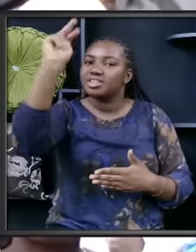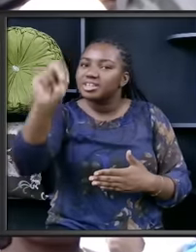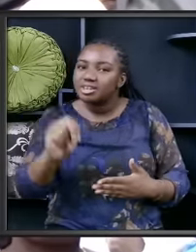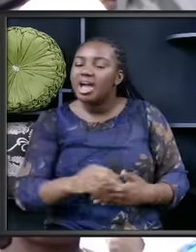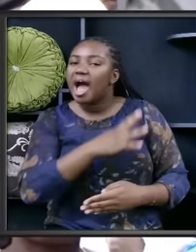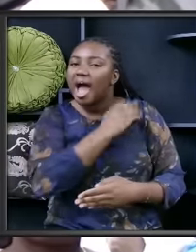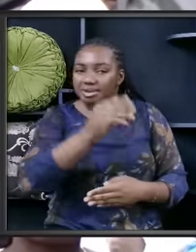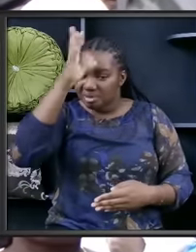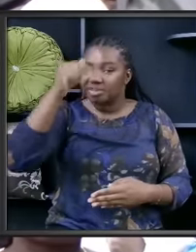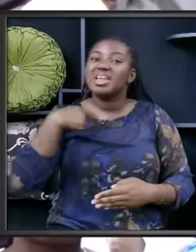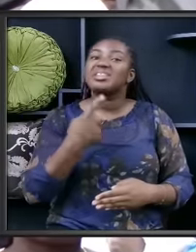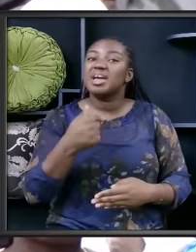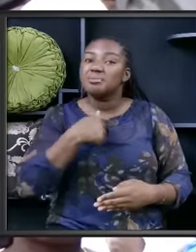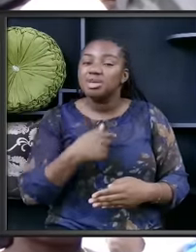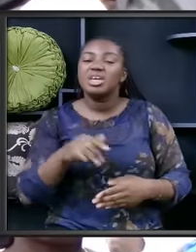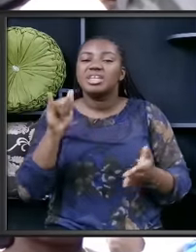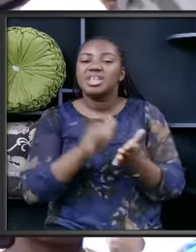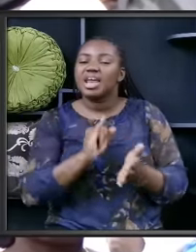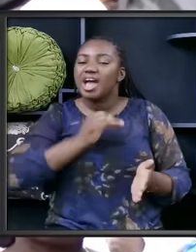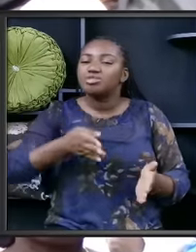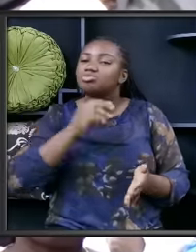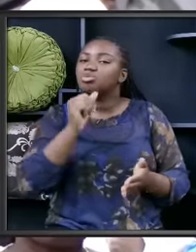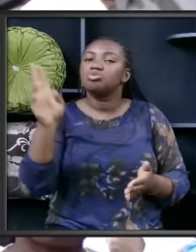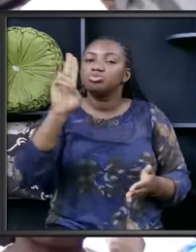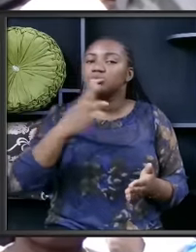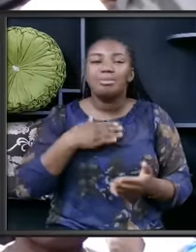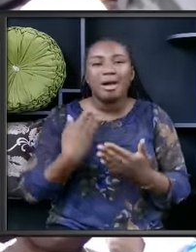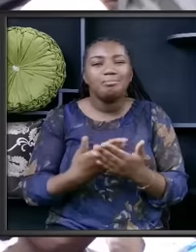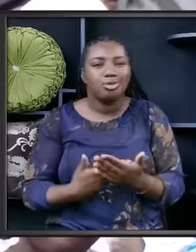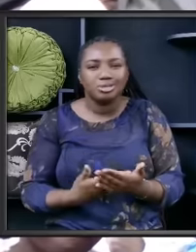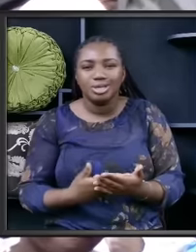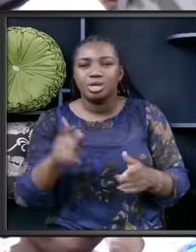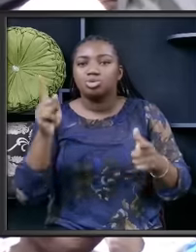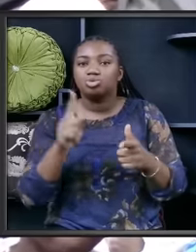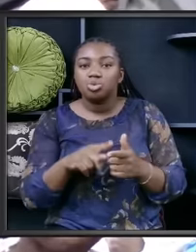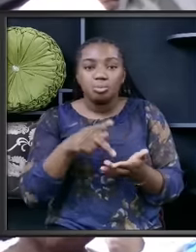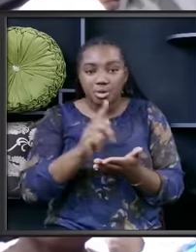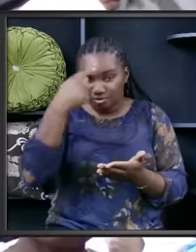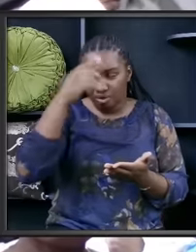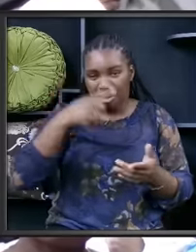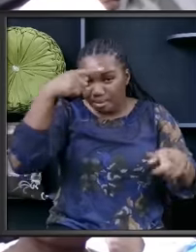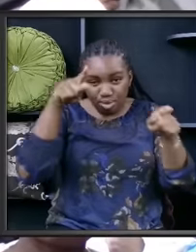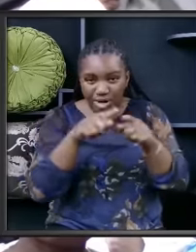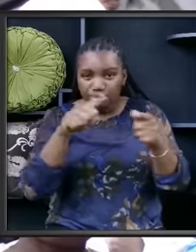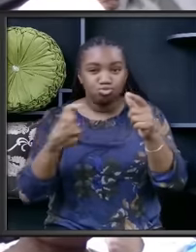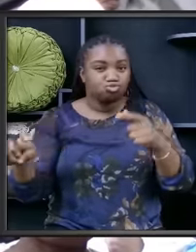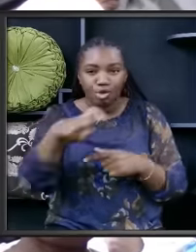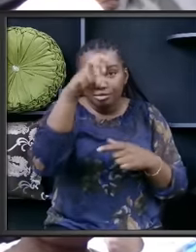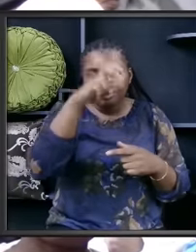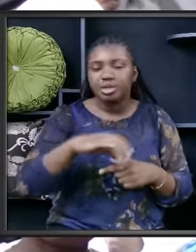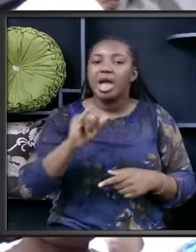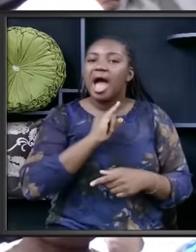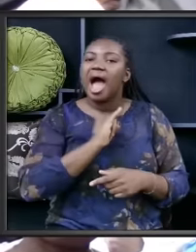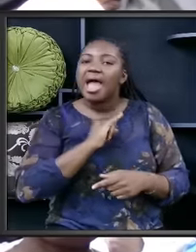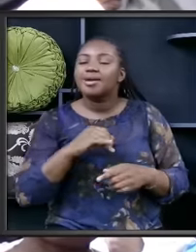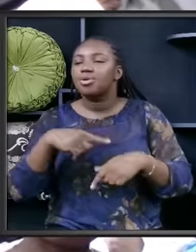sponsor him to Tokyo. Now I go sell everything where I get because I did strong for business. I they do business well. So now I